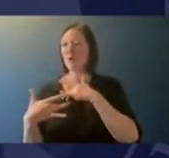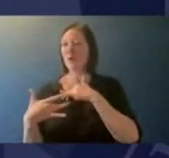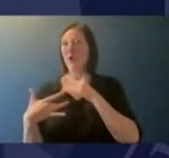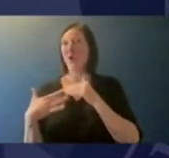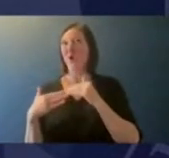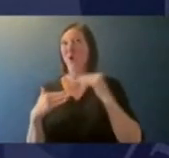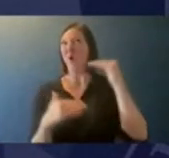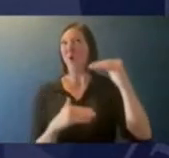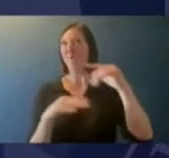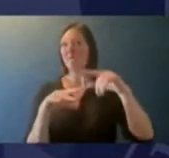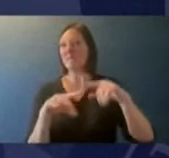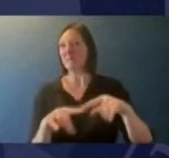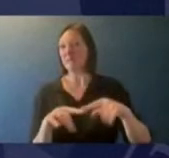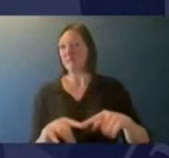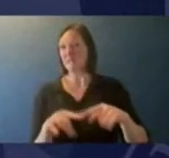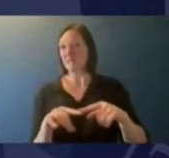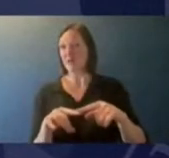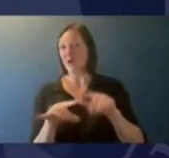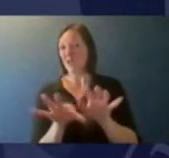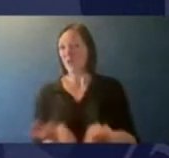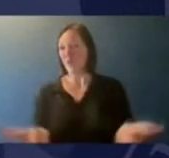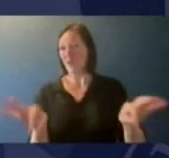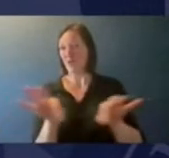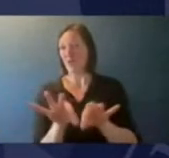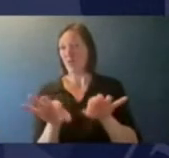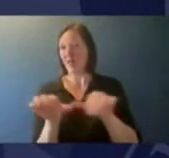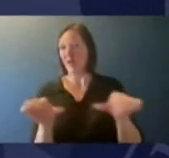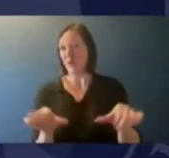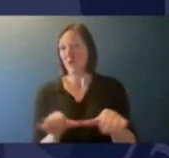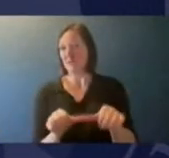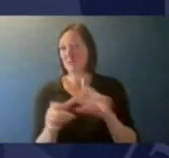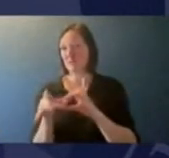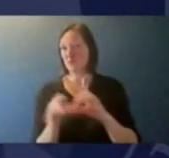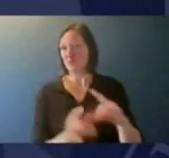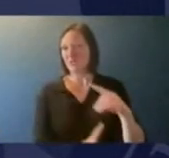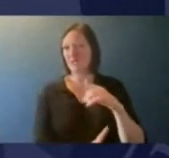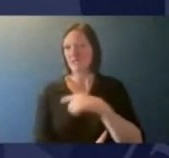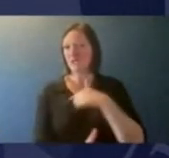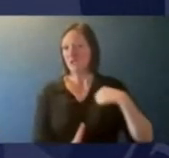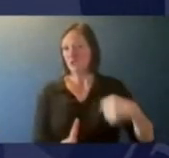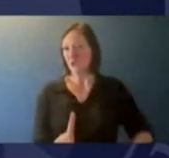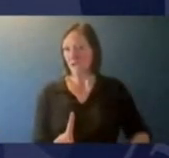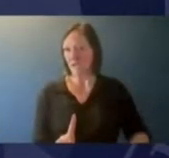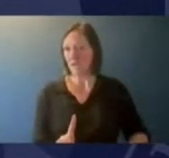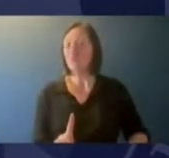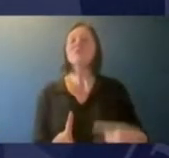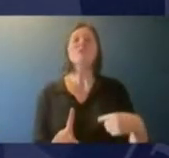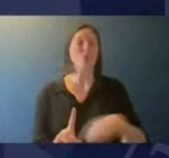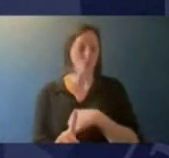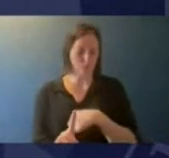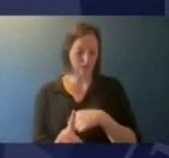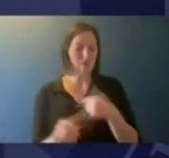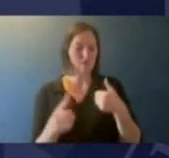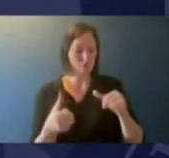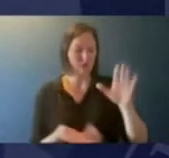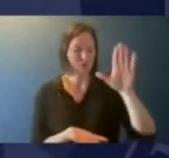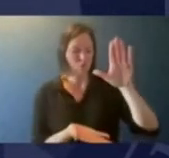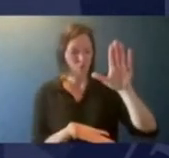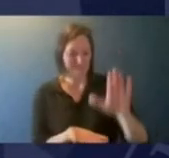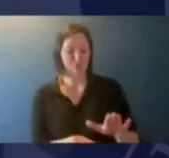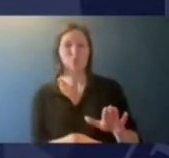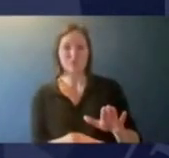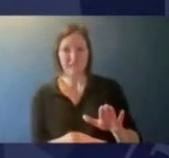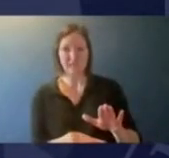over-dependence on some critical areas for China and are seeking to reduce that